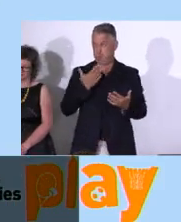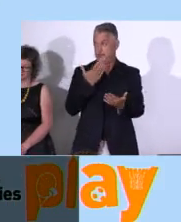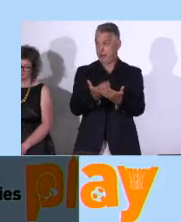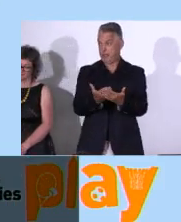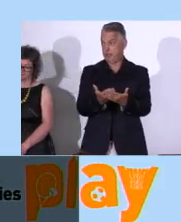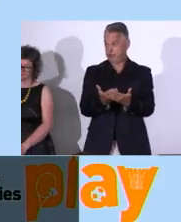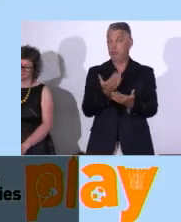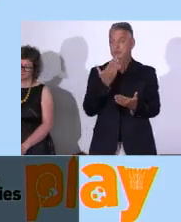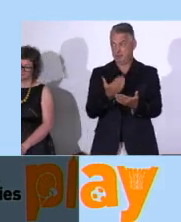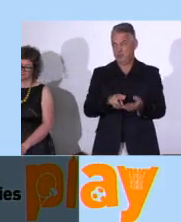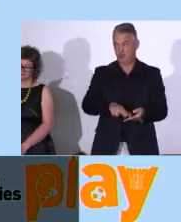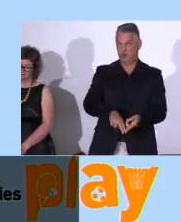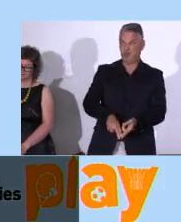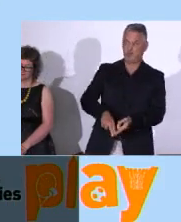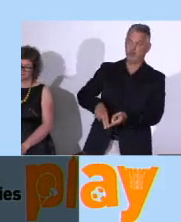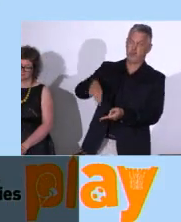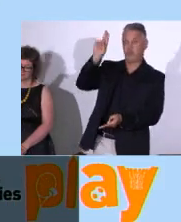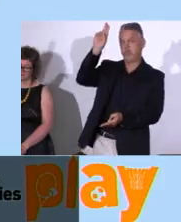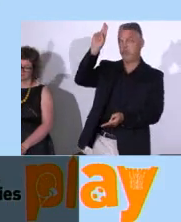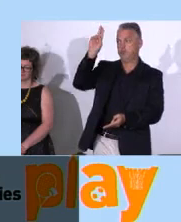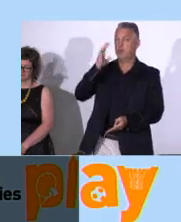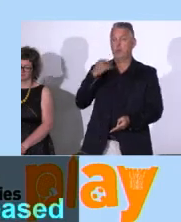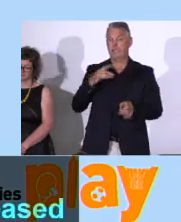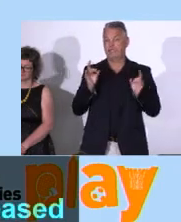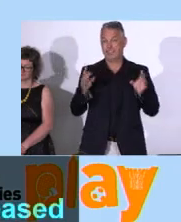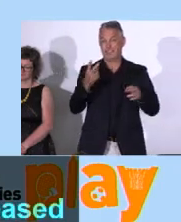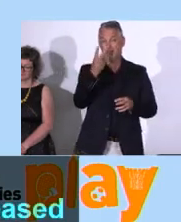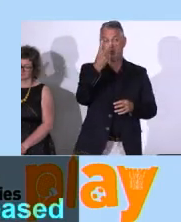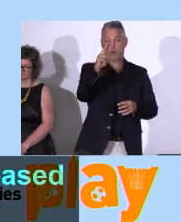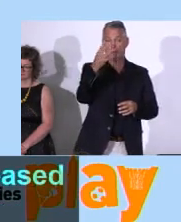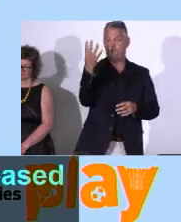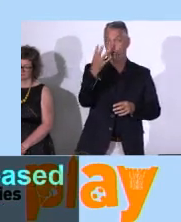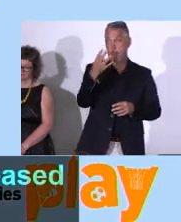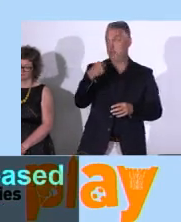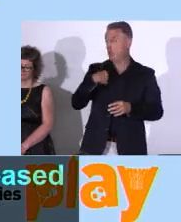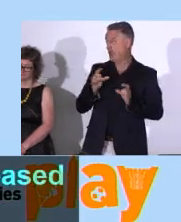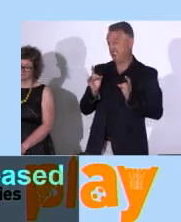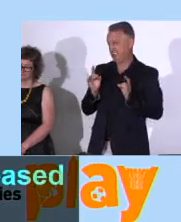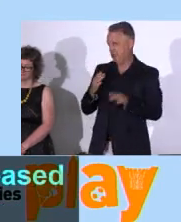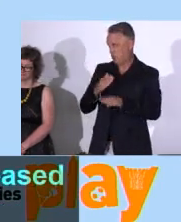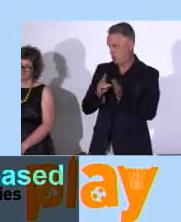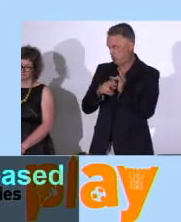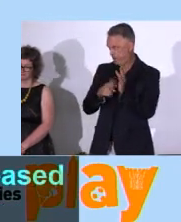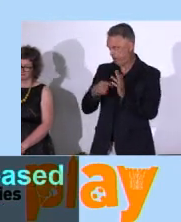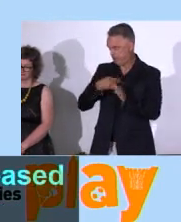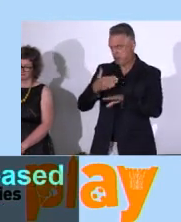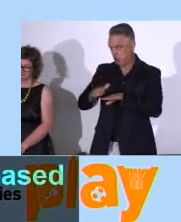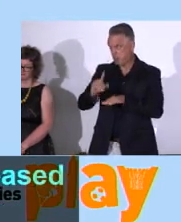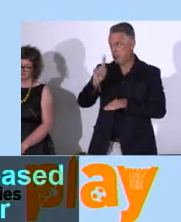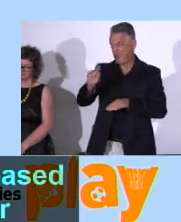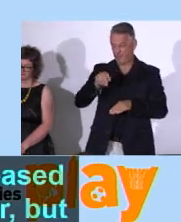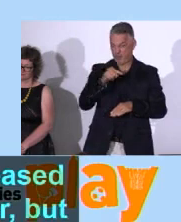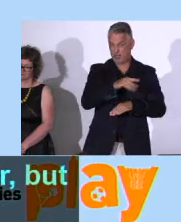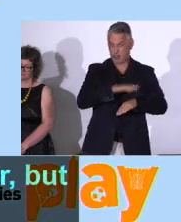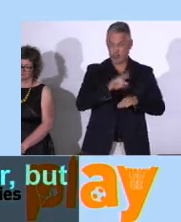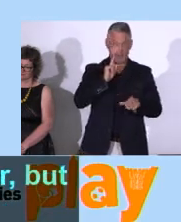Play. It's increased exponentially since we started in 2014. I've only been here since November, but even since then, the increase has been